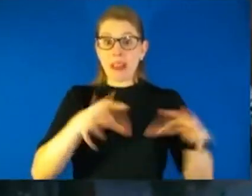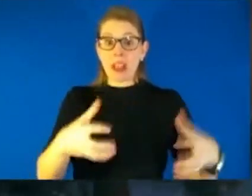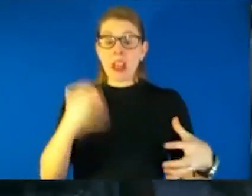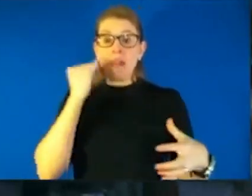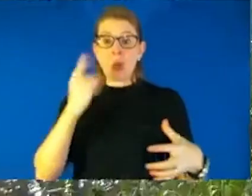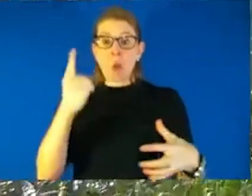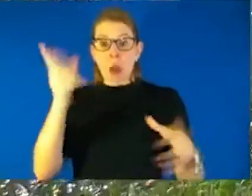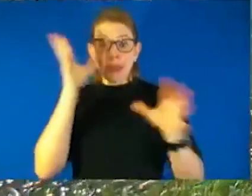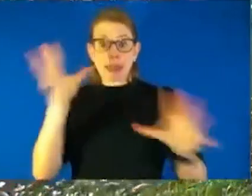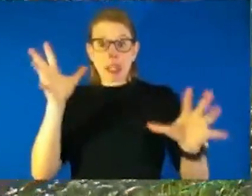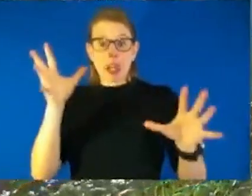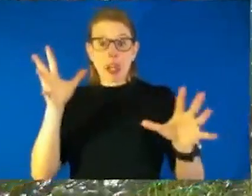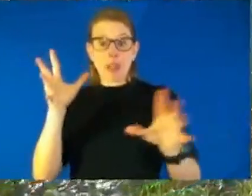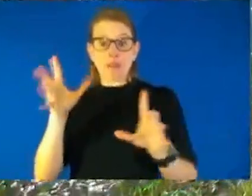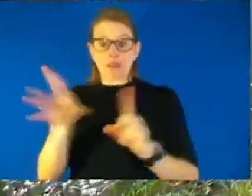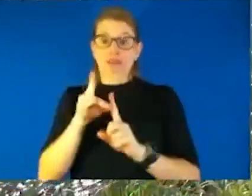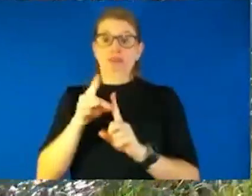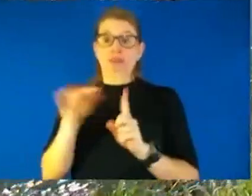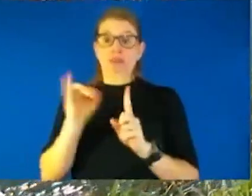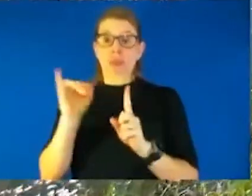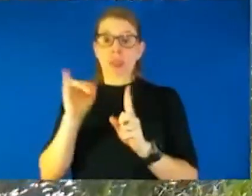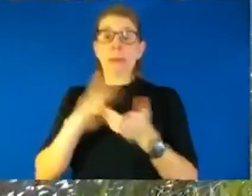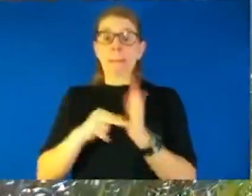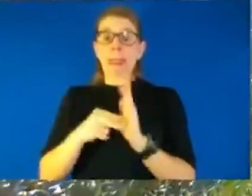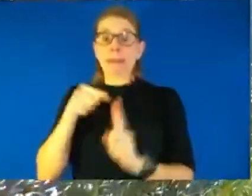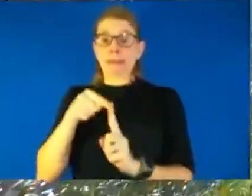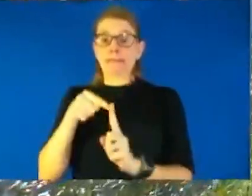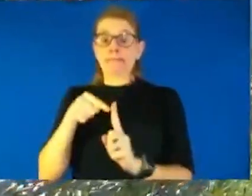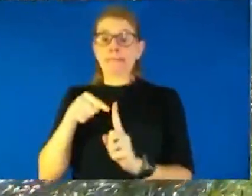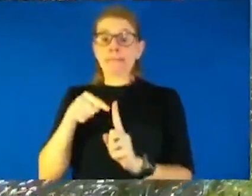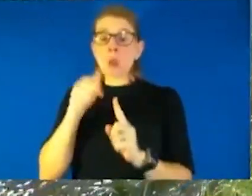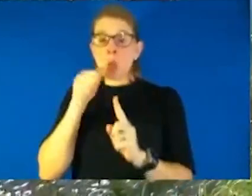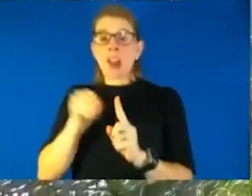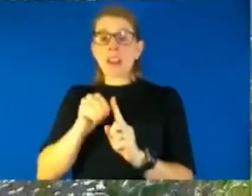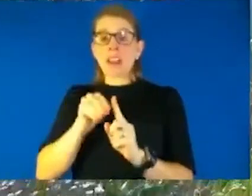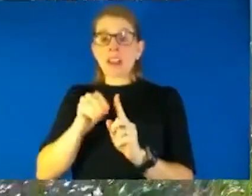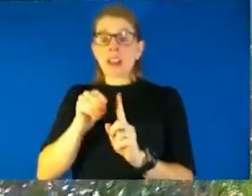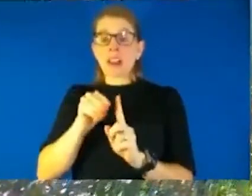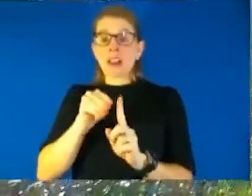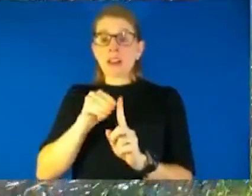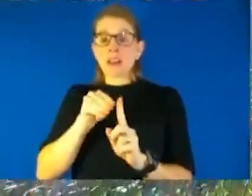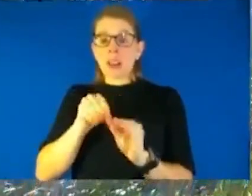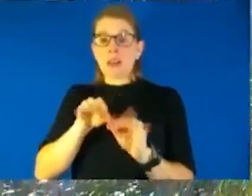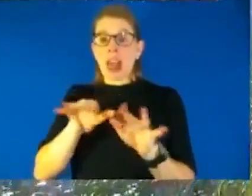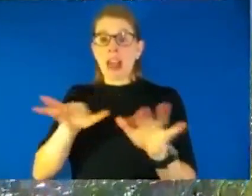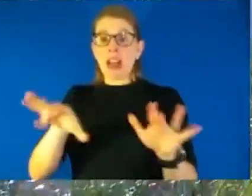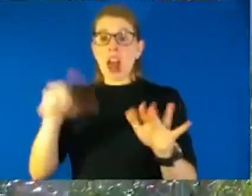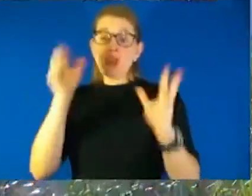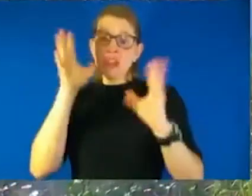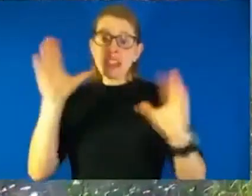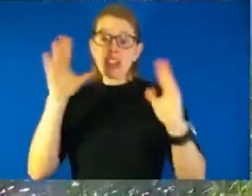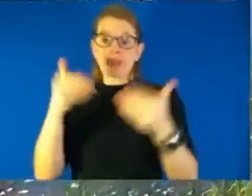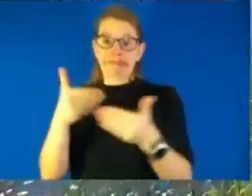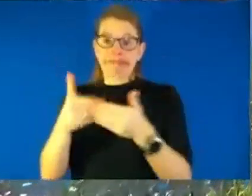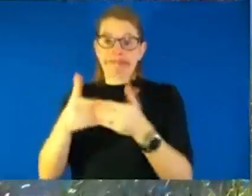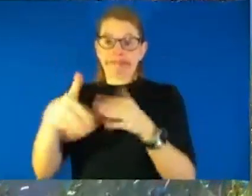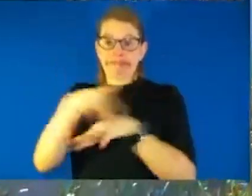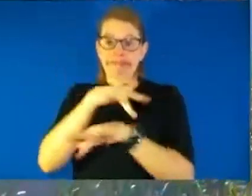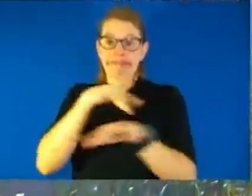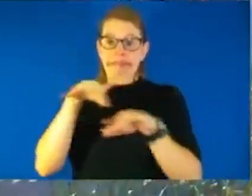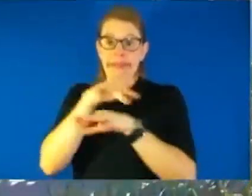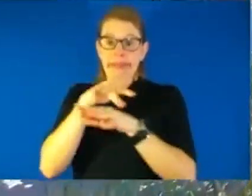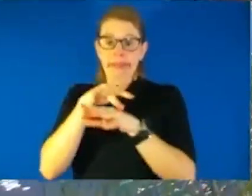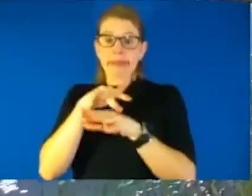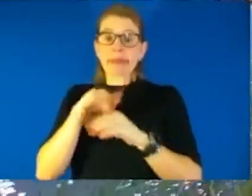infected, this animal will infect other deer which are in close proximity to that deer.